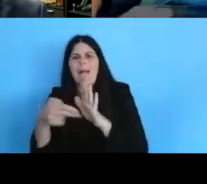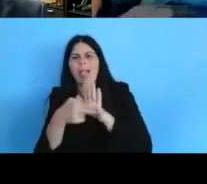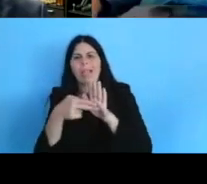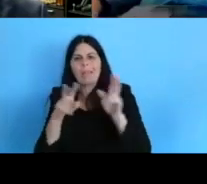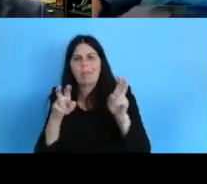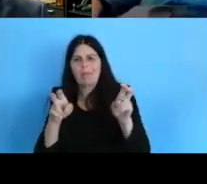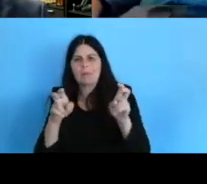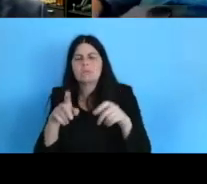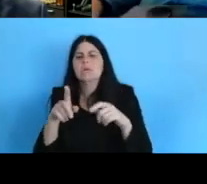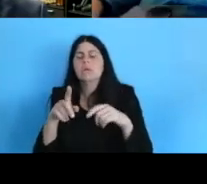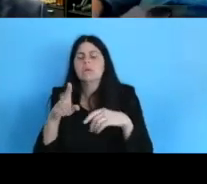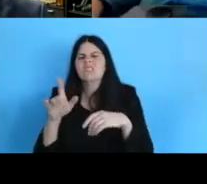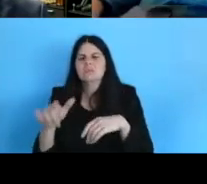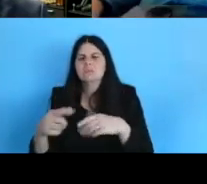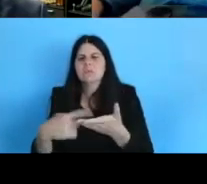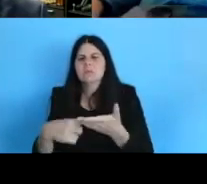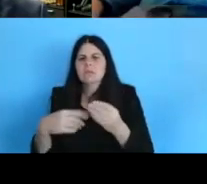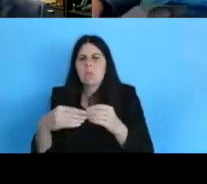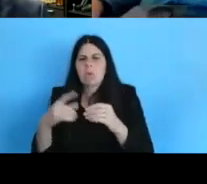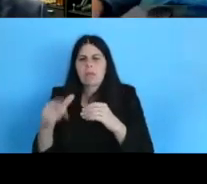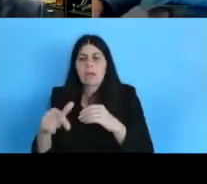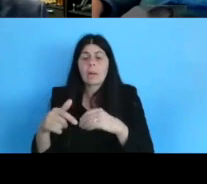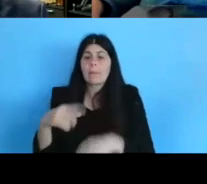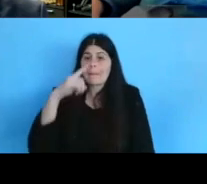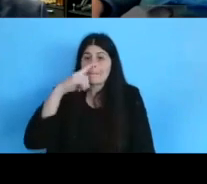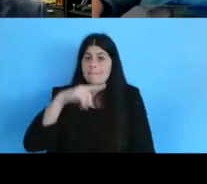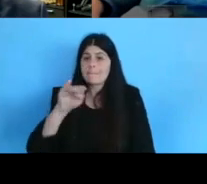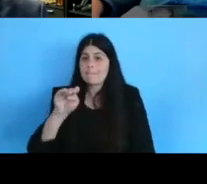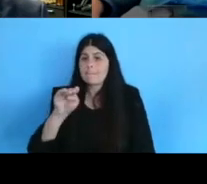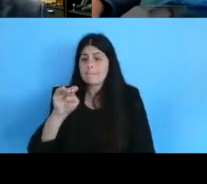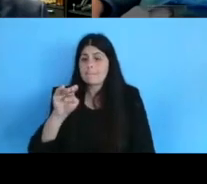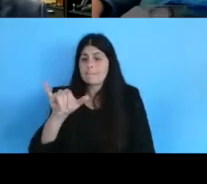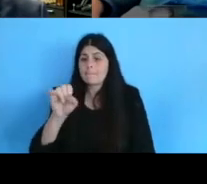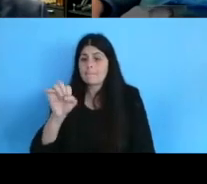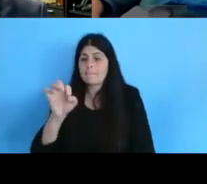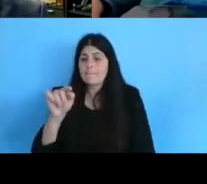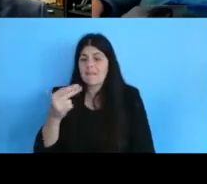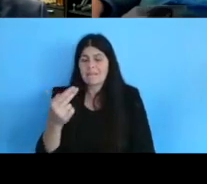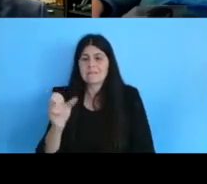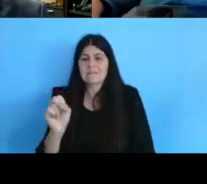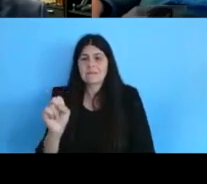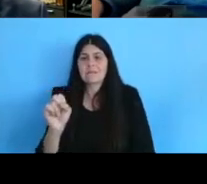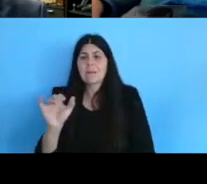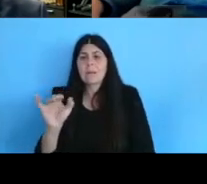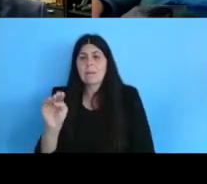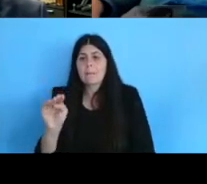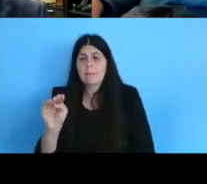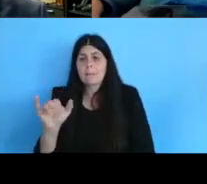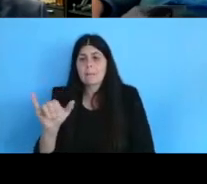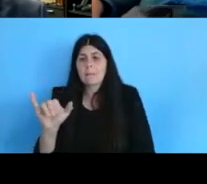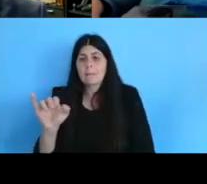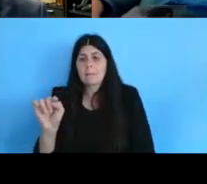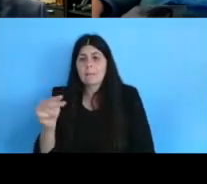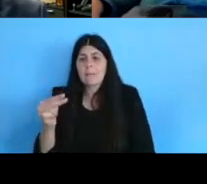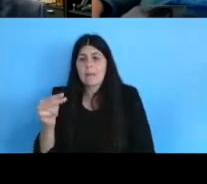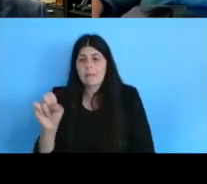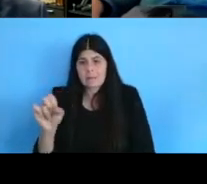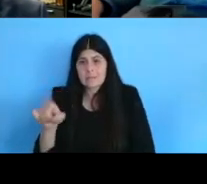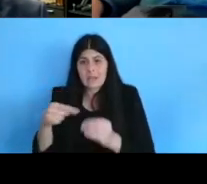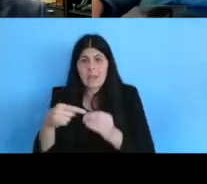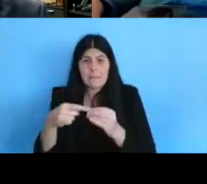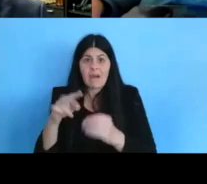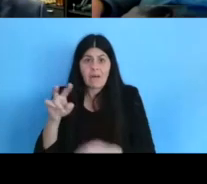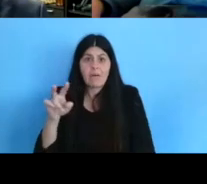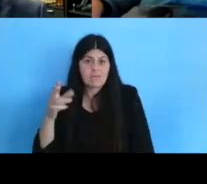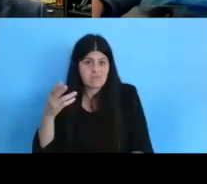But the myths about PTSD, this will help not just veterans, but anybody that would have PTSD that's not a veteran, or even